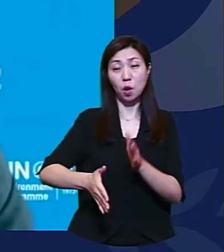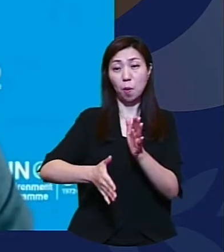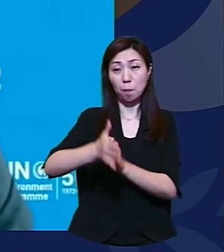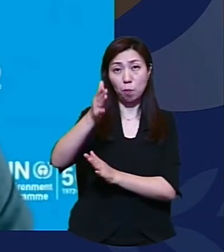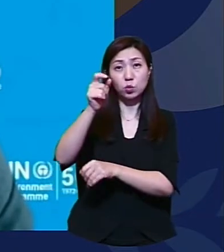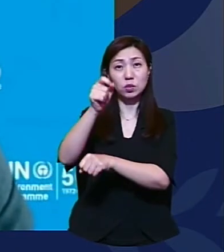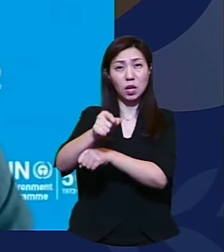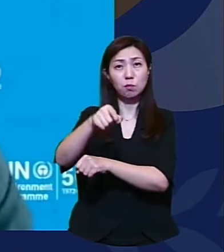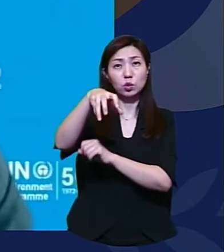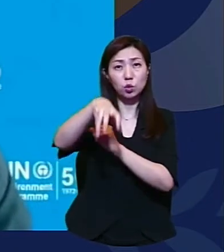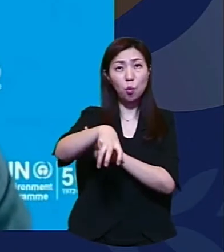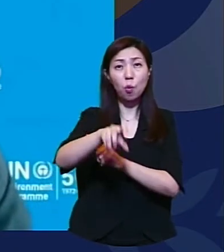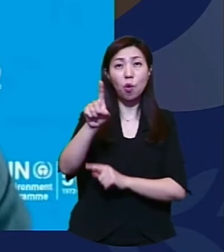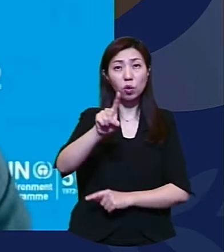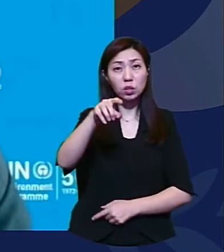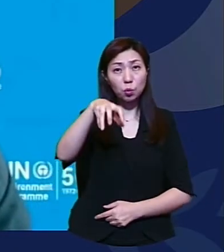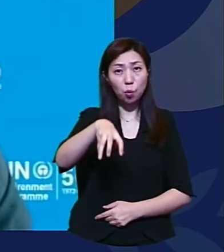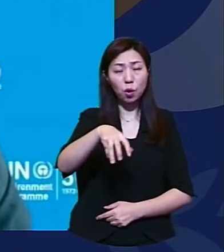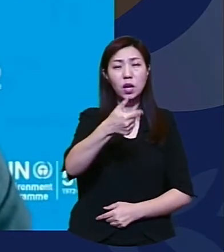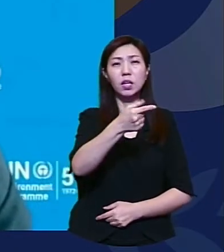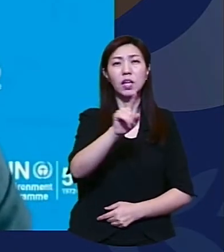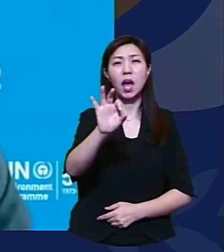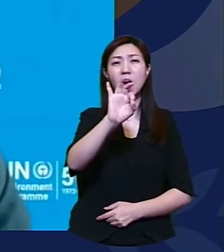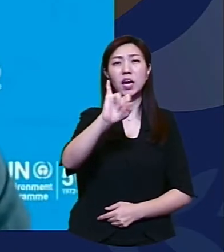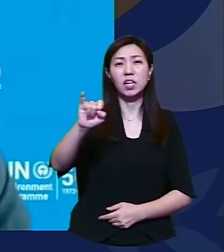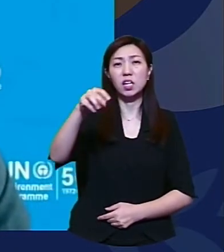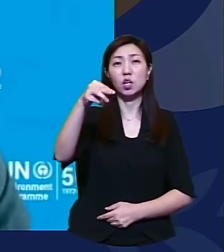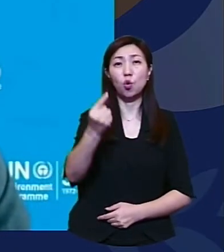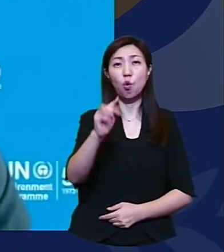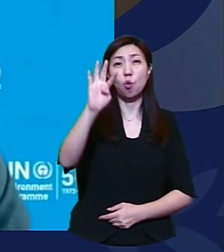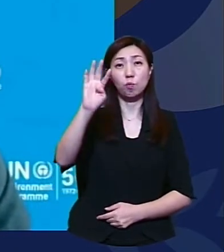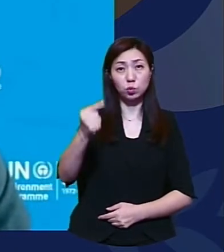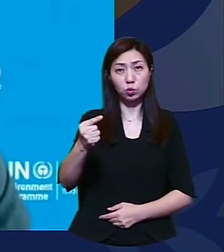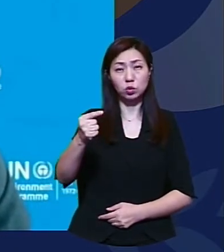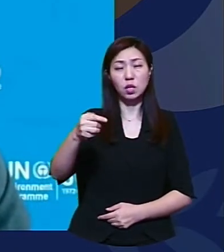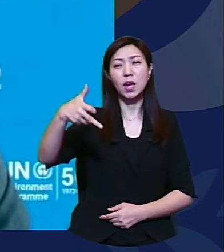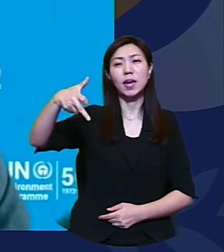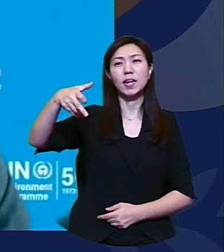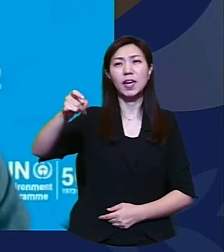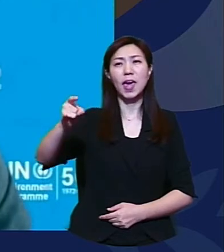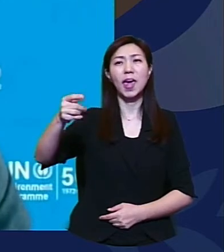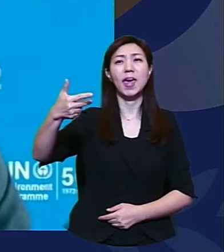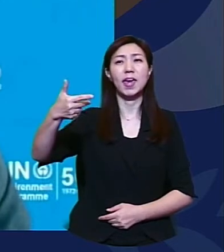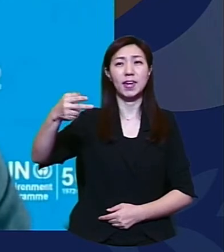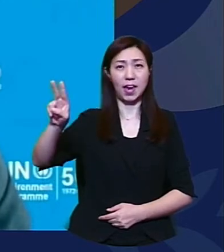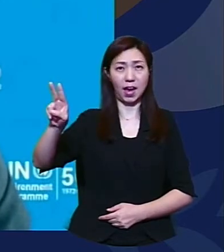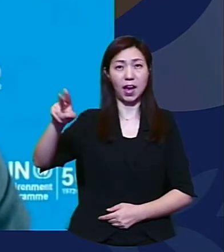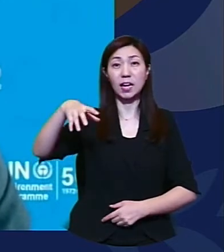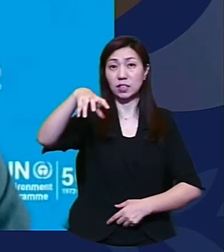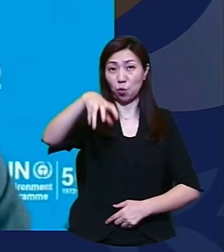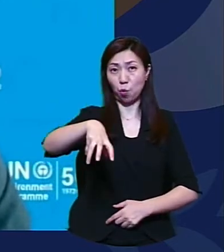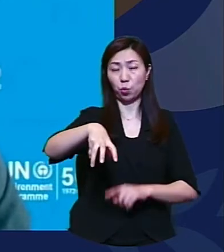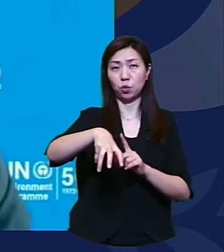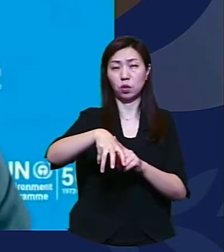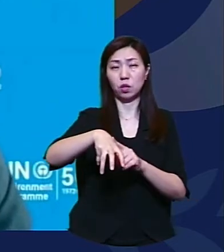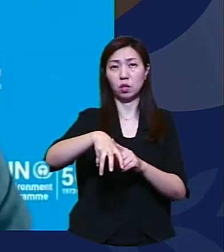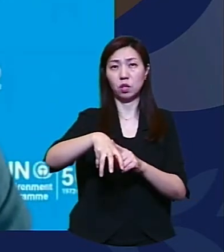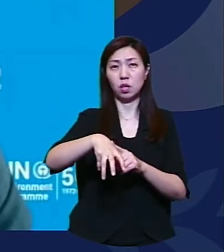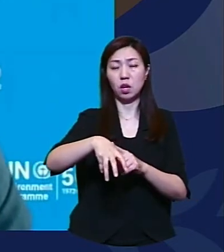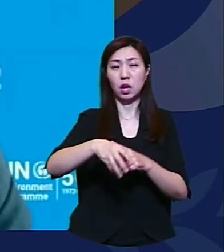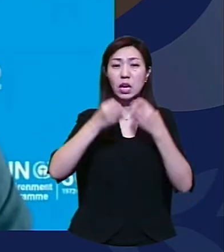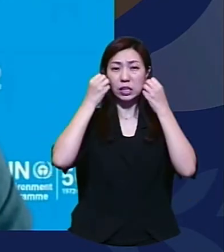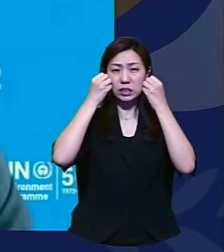I am based. And we do have programs both in emerging economies, middle income, but also